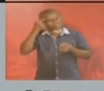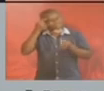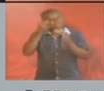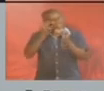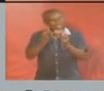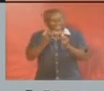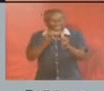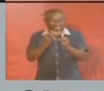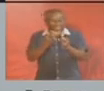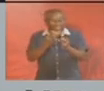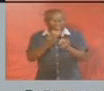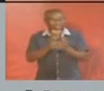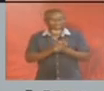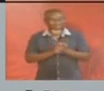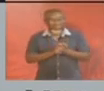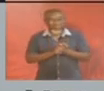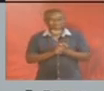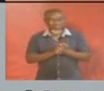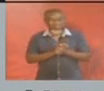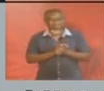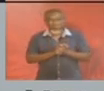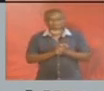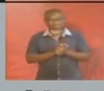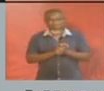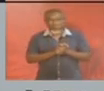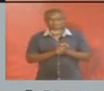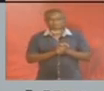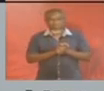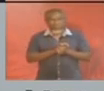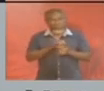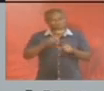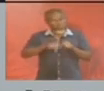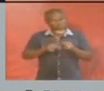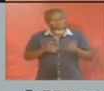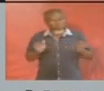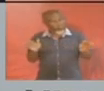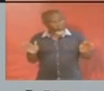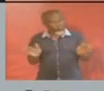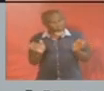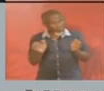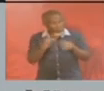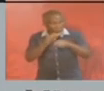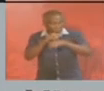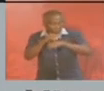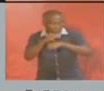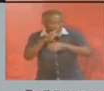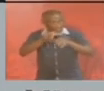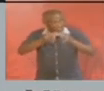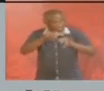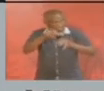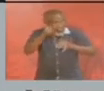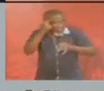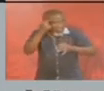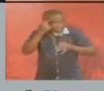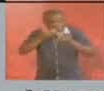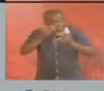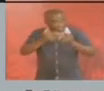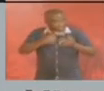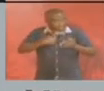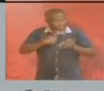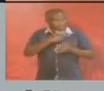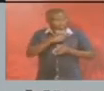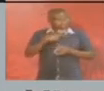any vaccine or even any medication. So it is advisable, if you think you may be at risk, that you do seek the guidance of your